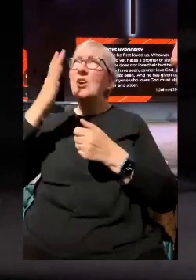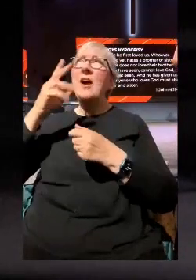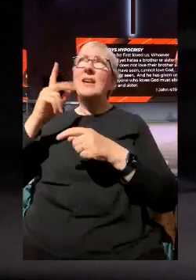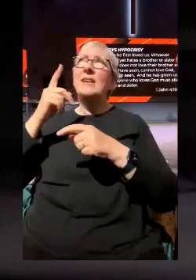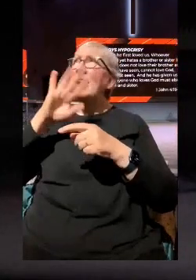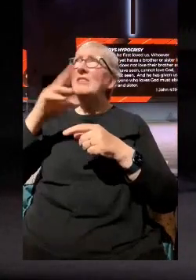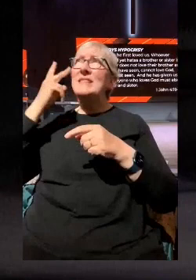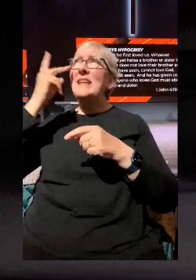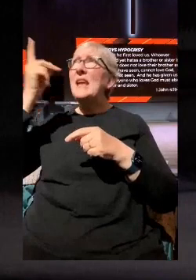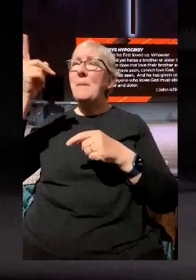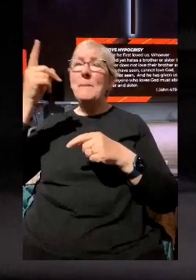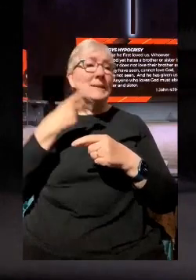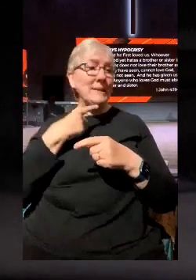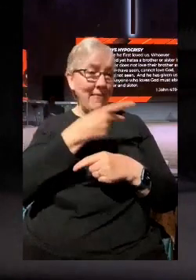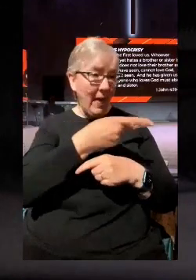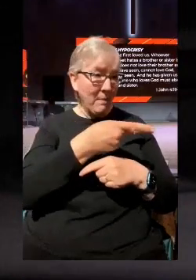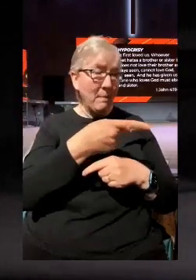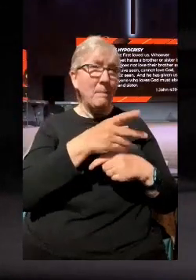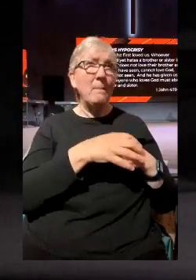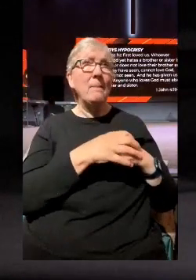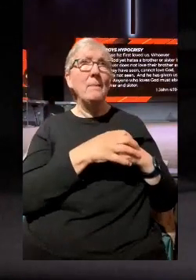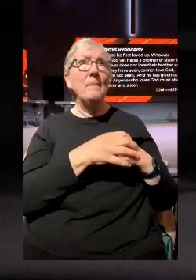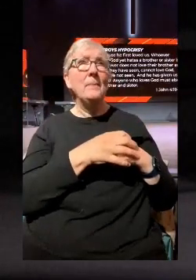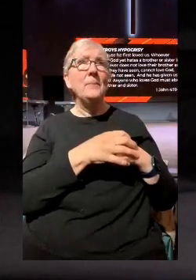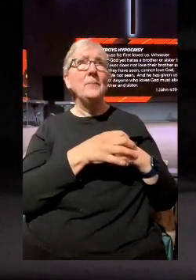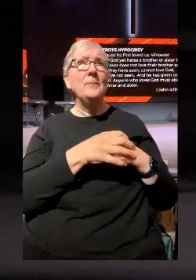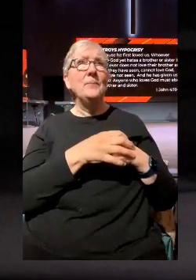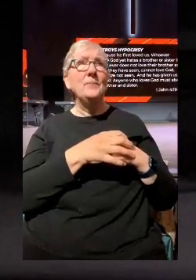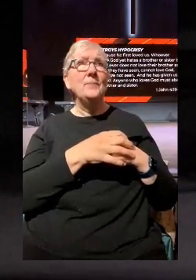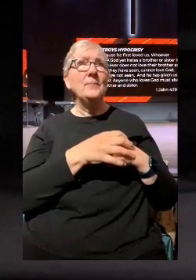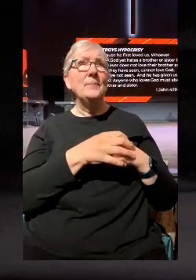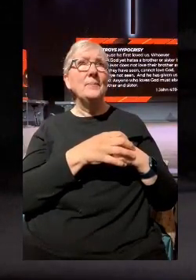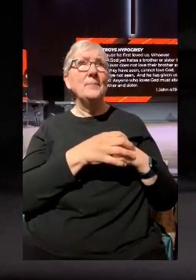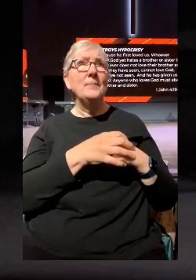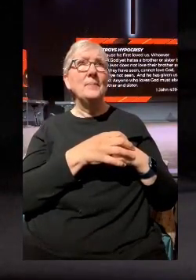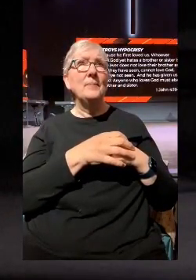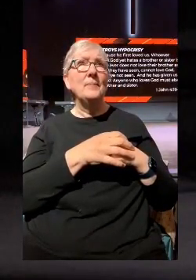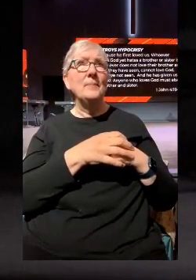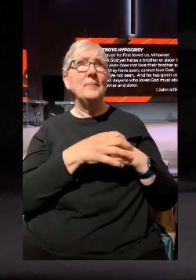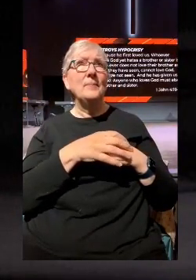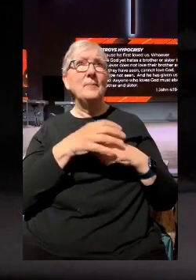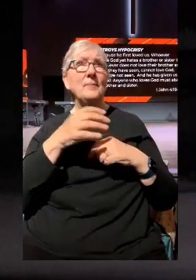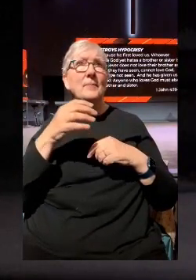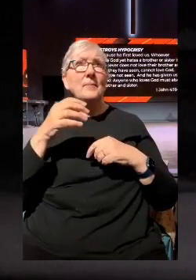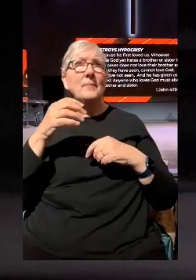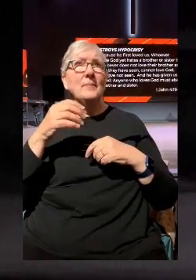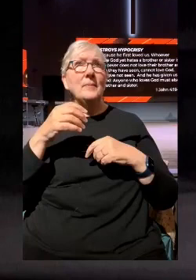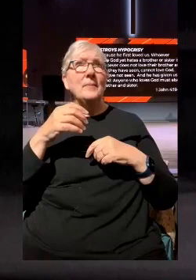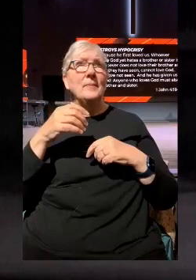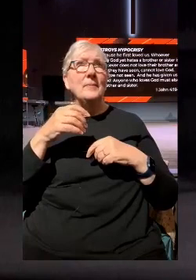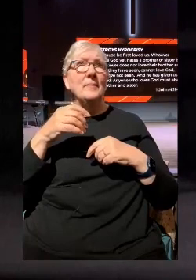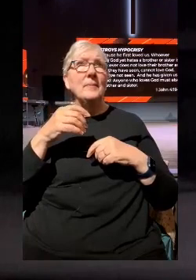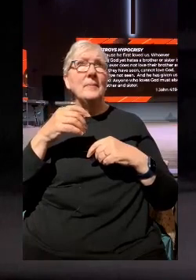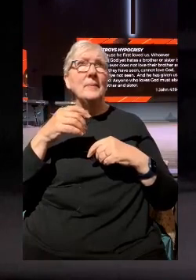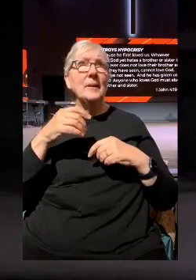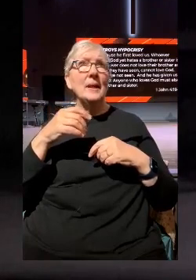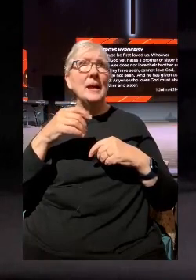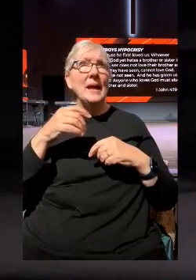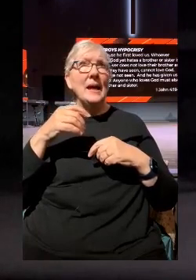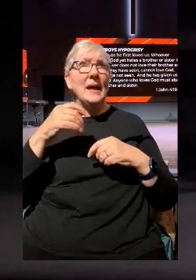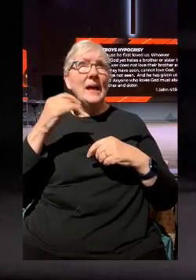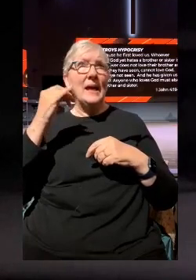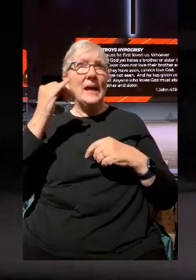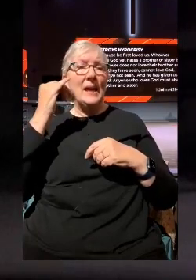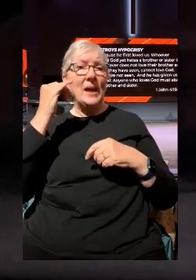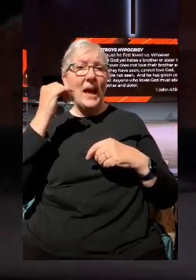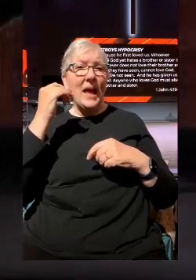loves God must also love their brother and sister. Now, I doubt any of us would say that we hate people. That